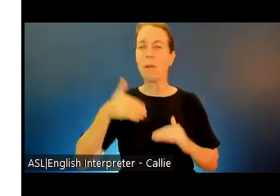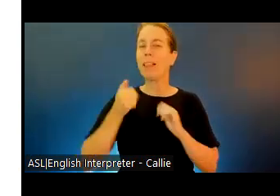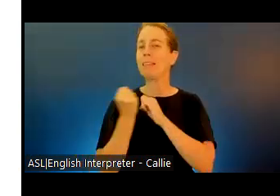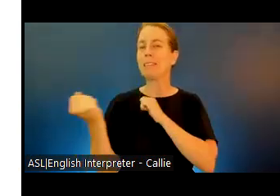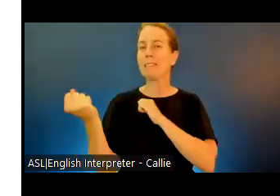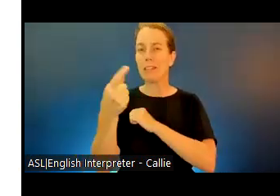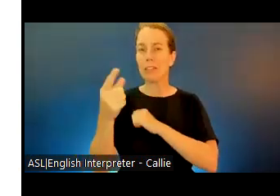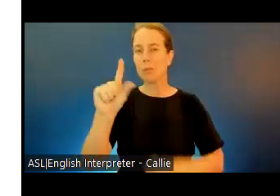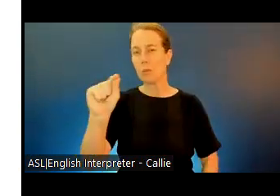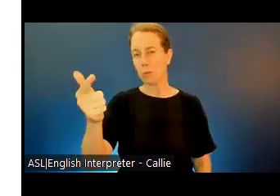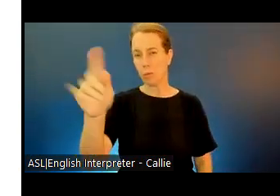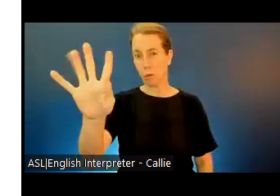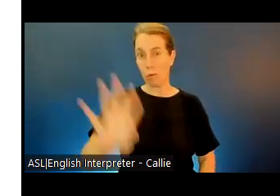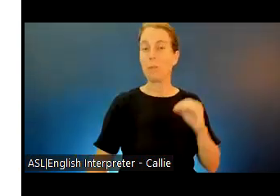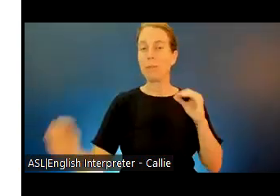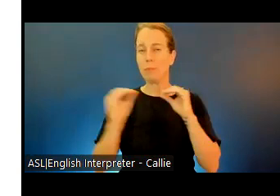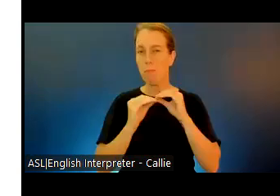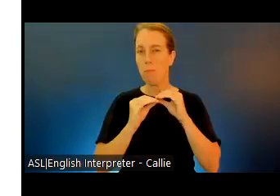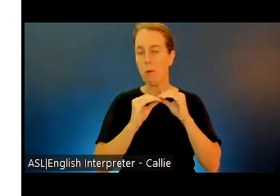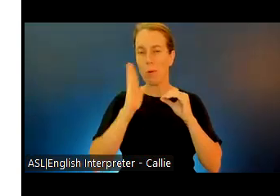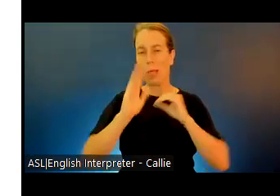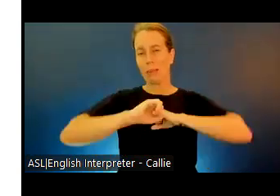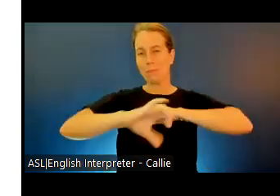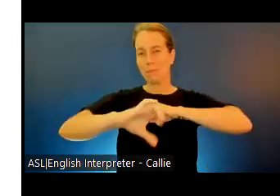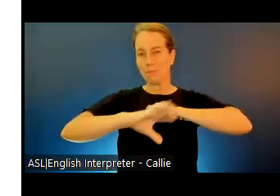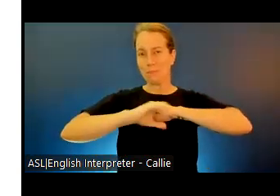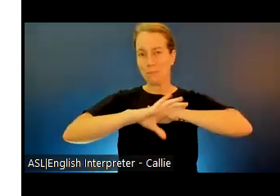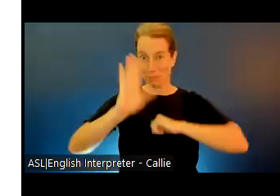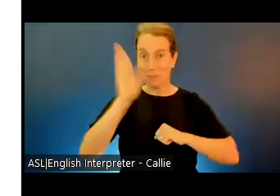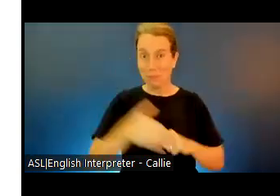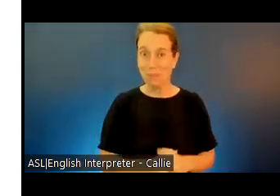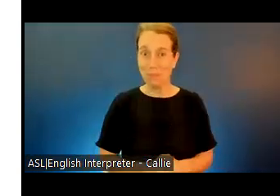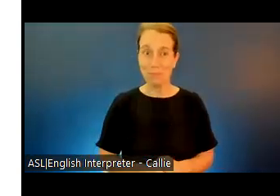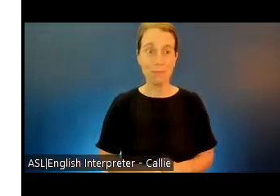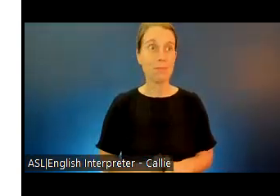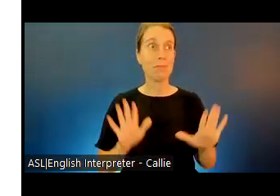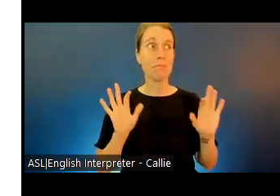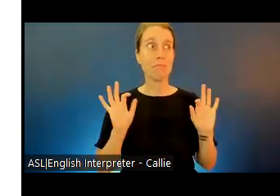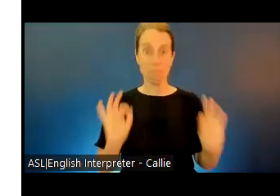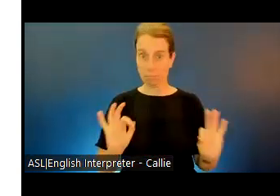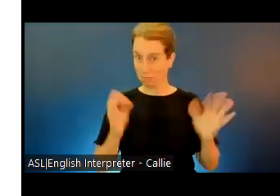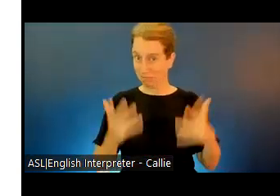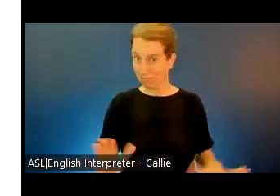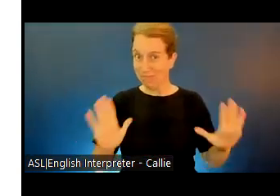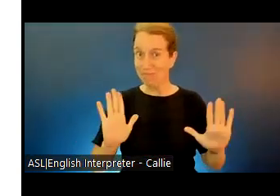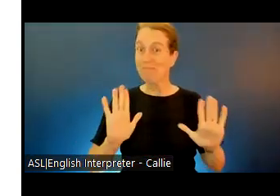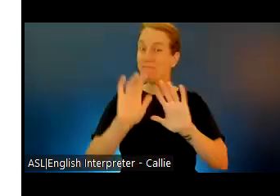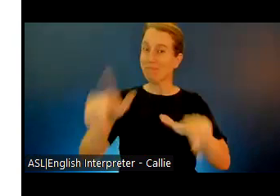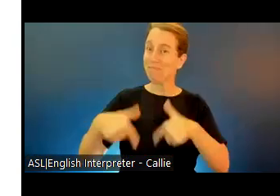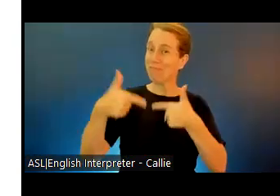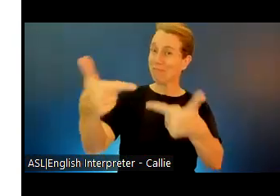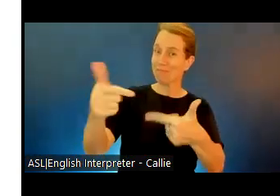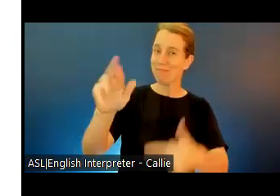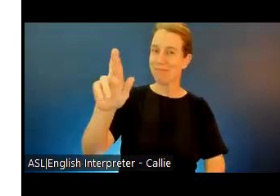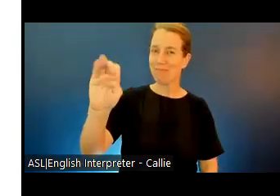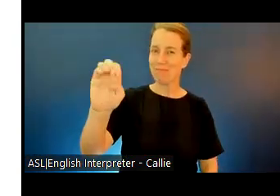year that you can be on the lookout for. I think that is about everything. So I'm going to give it over to Rebecca